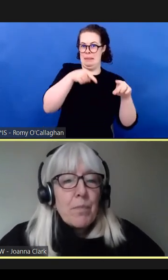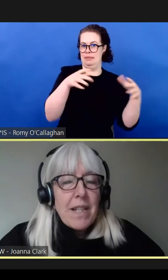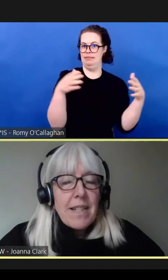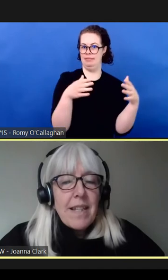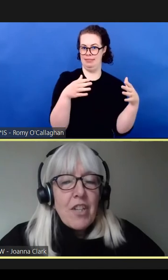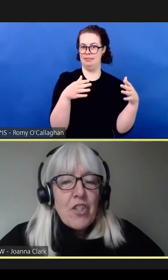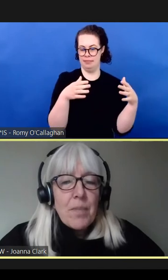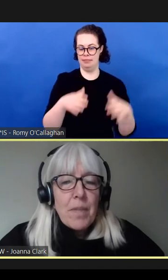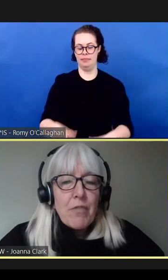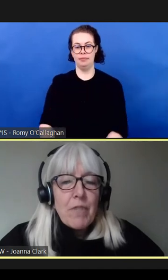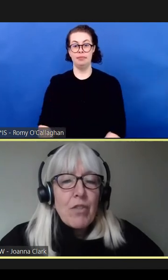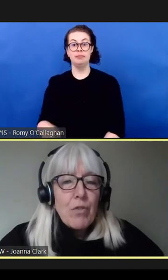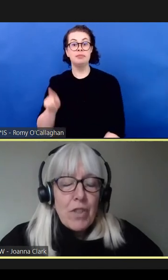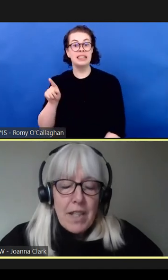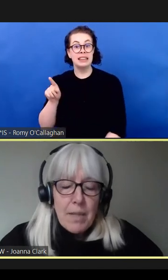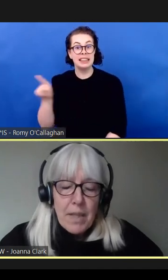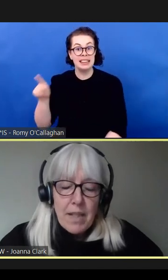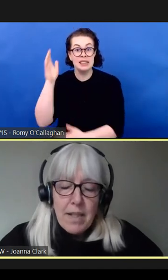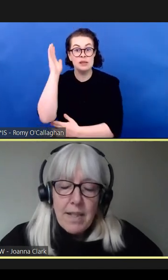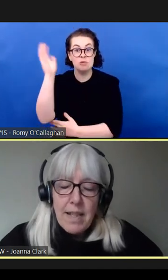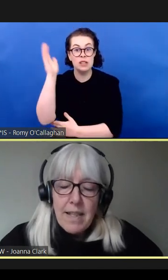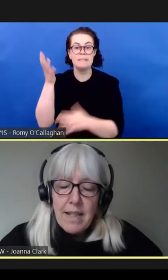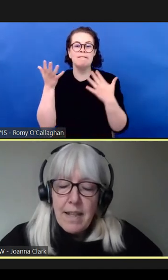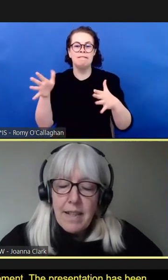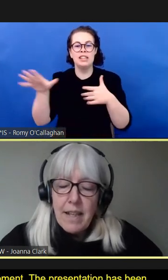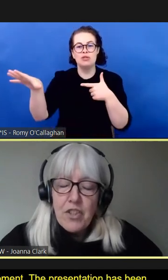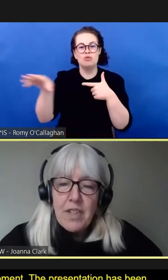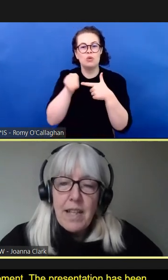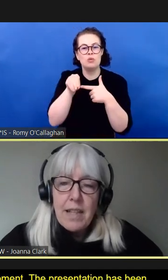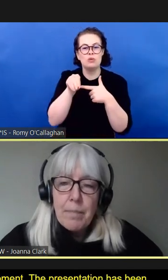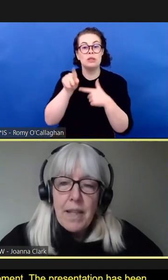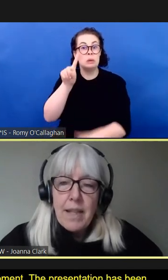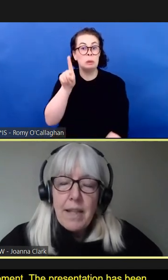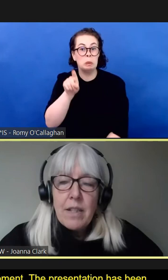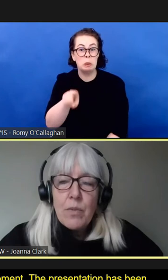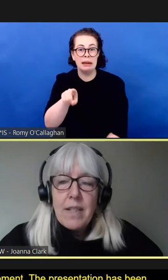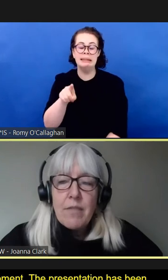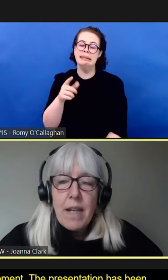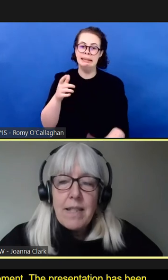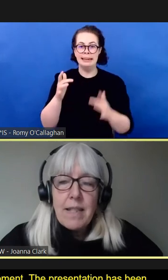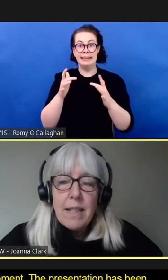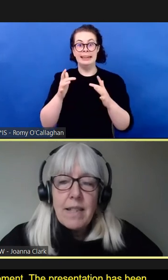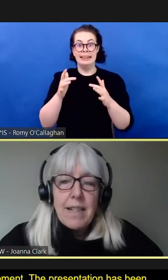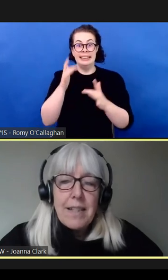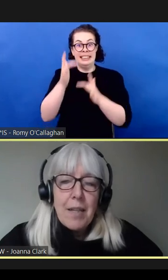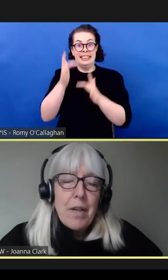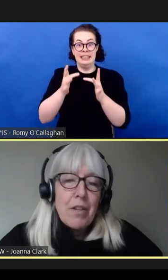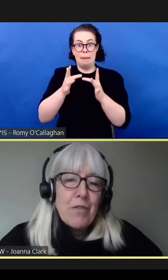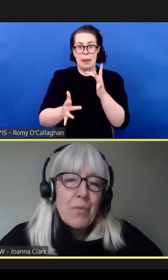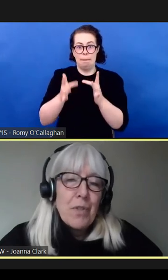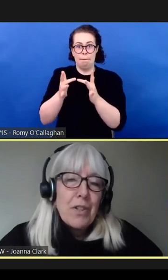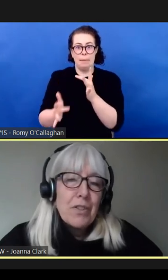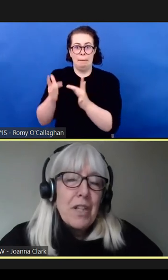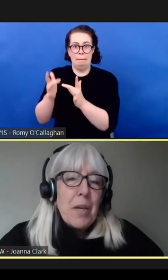The presentation has been recorded because internet connections can be quite erratic in that part